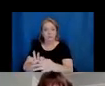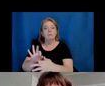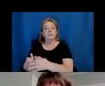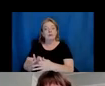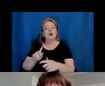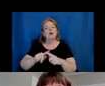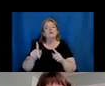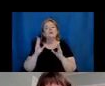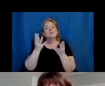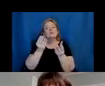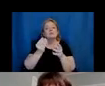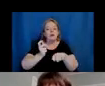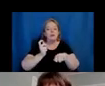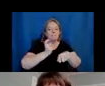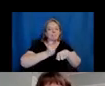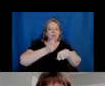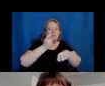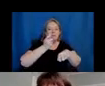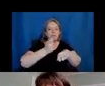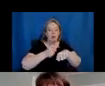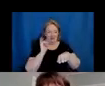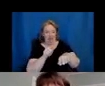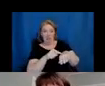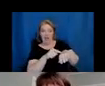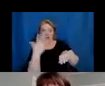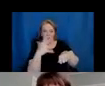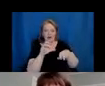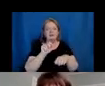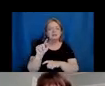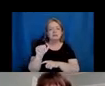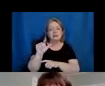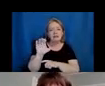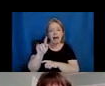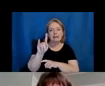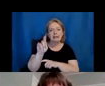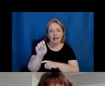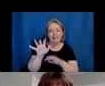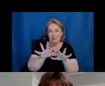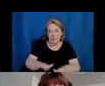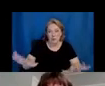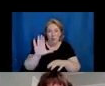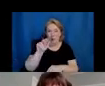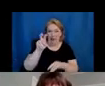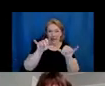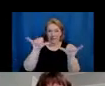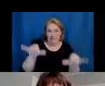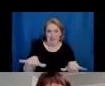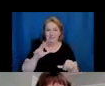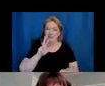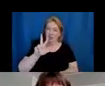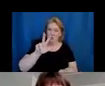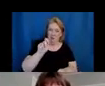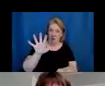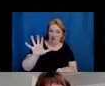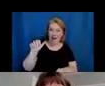various stalactites within the Luray cave system, which stretches across 3.5 acres. So, no matter where you are in the caverns, you can